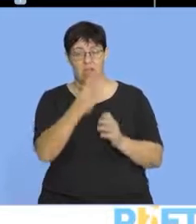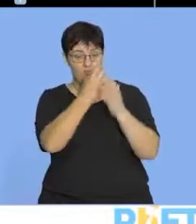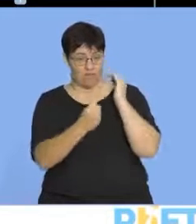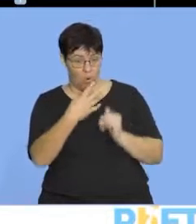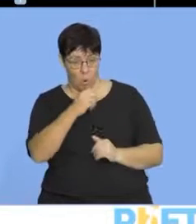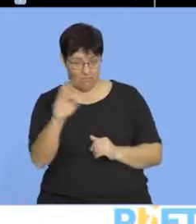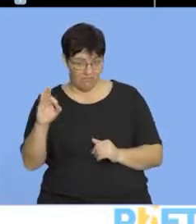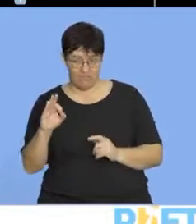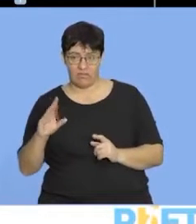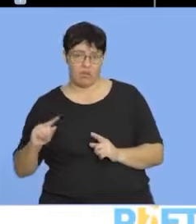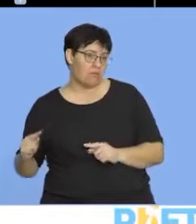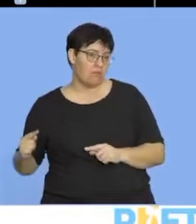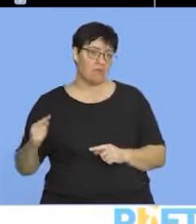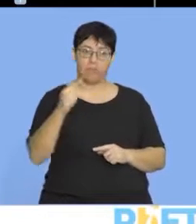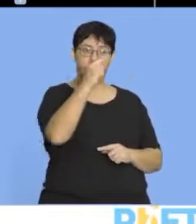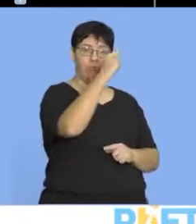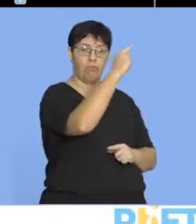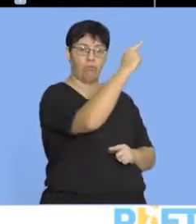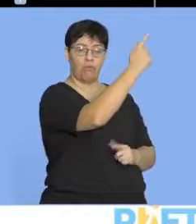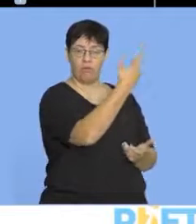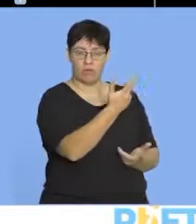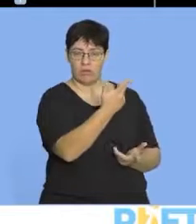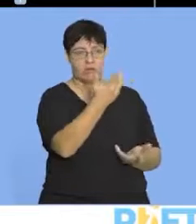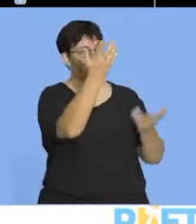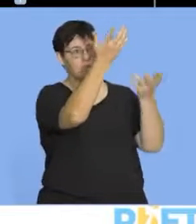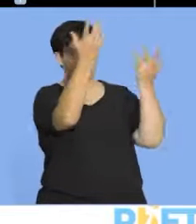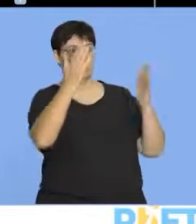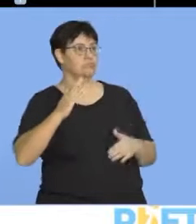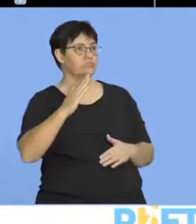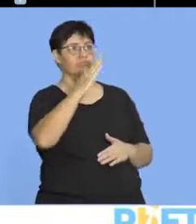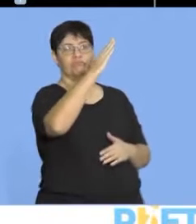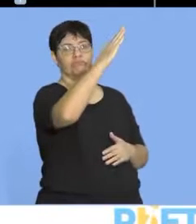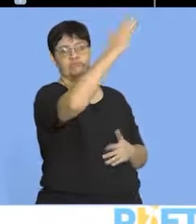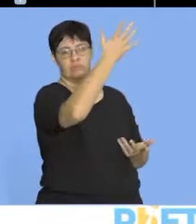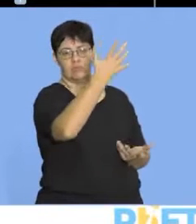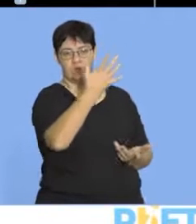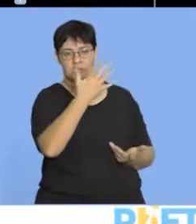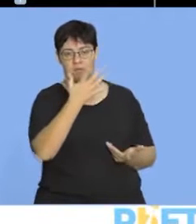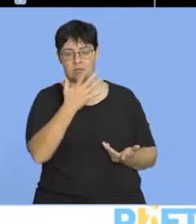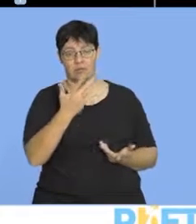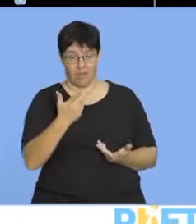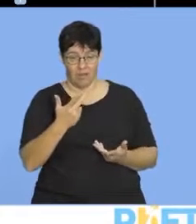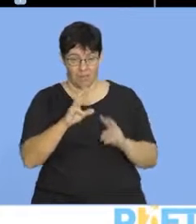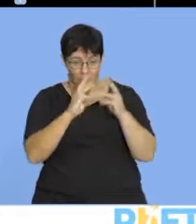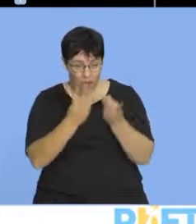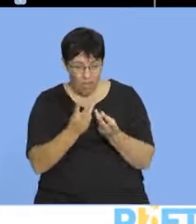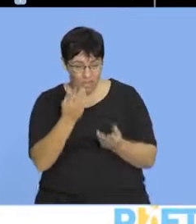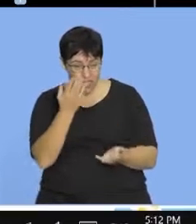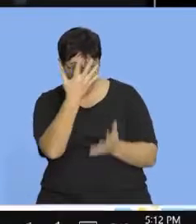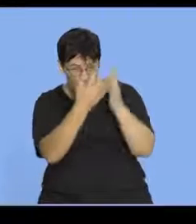Turn off gravity and off it goes in a straight line. We can't turn off the Earth's